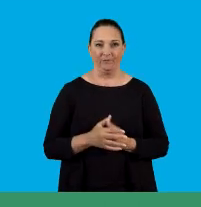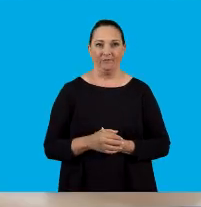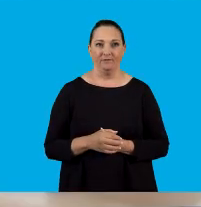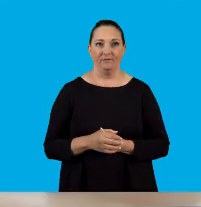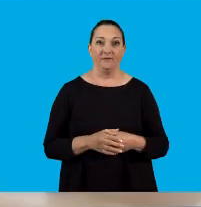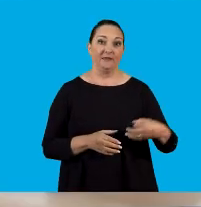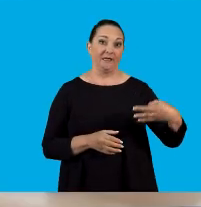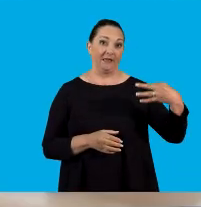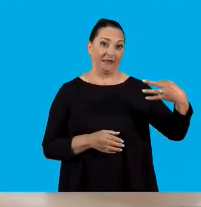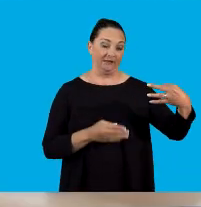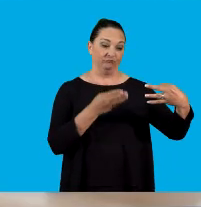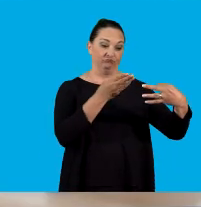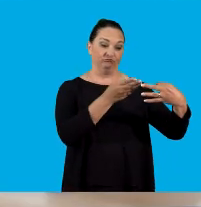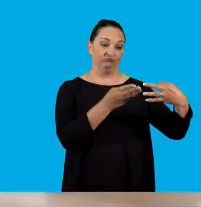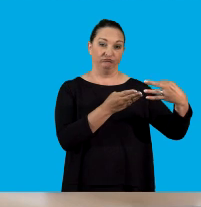now